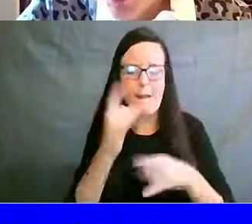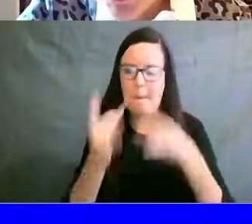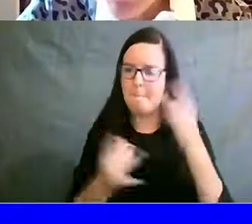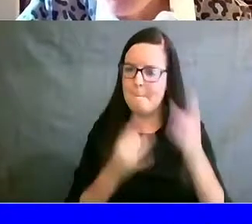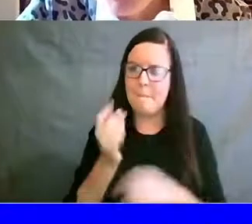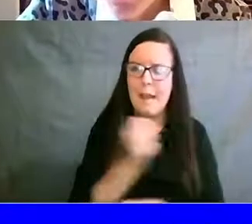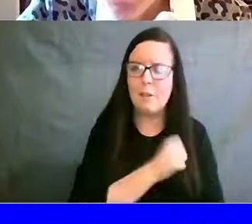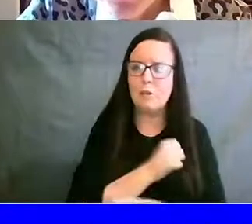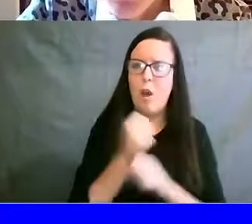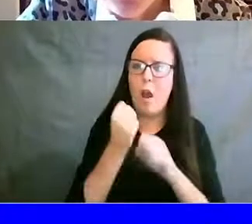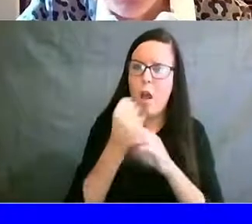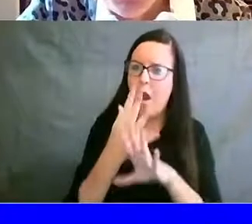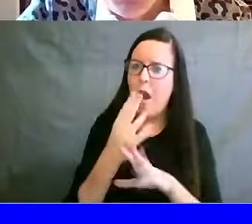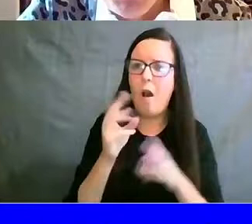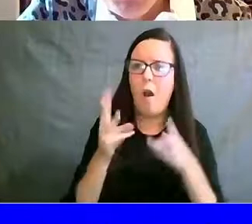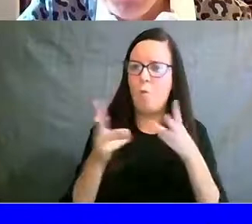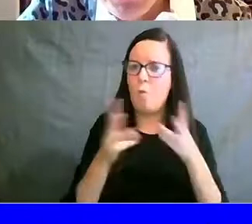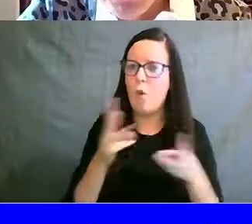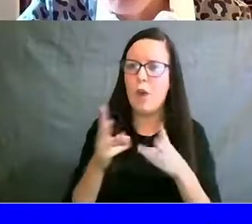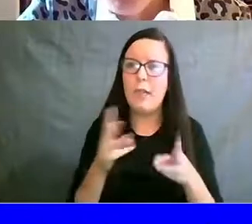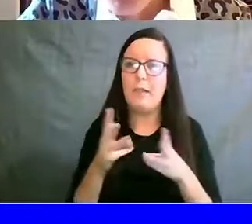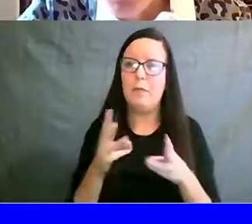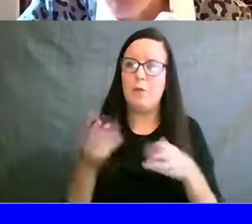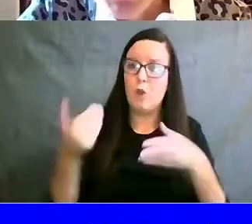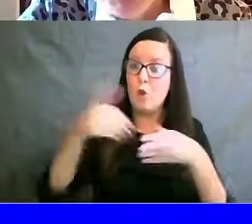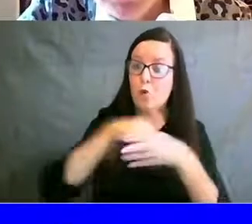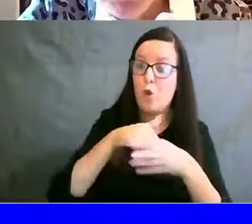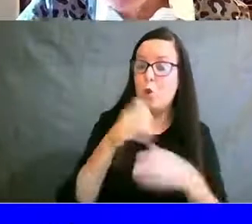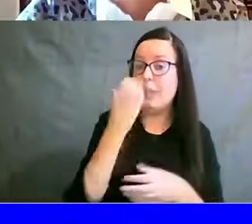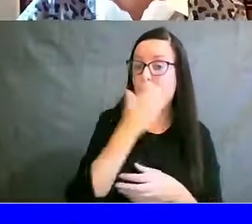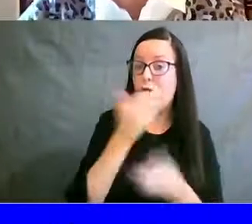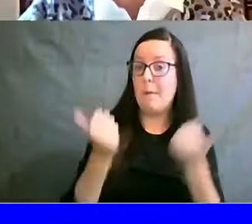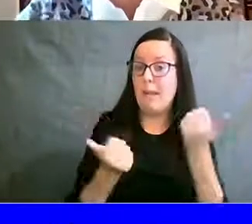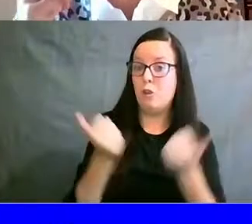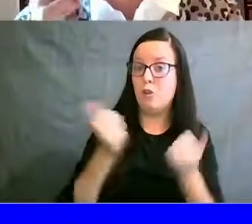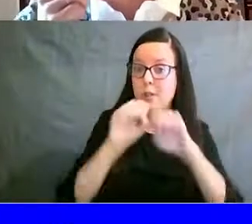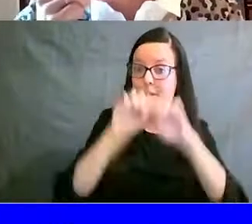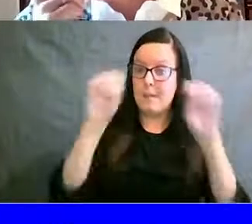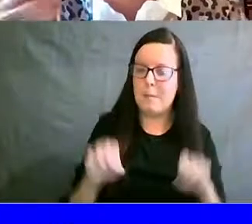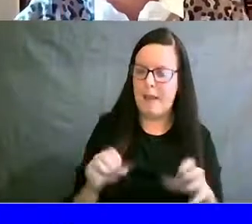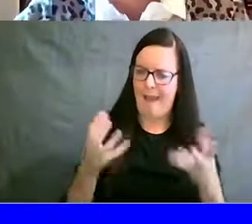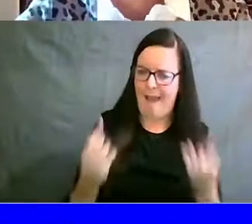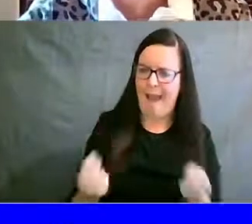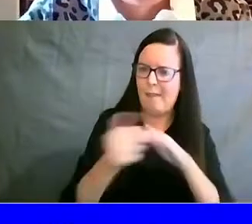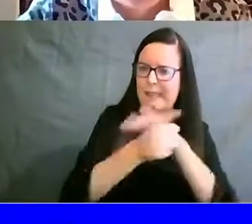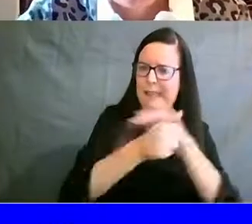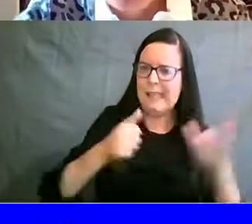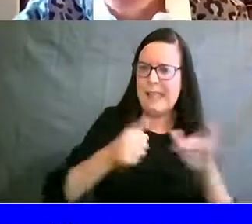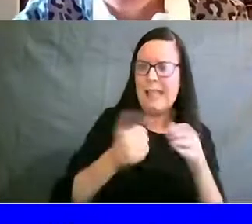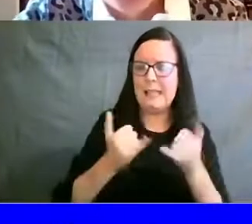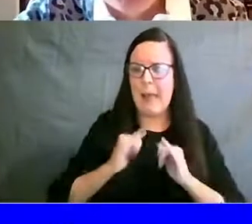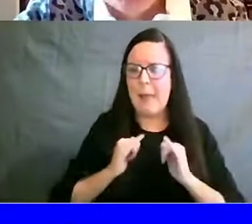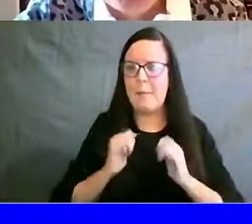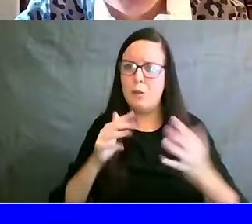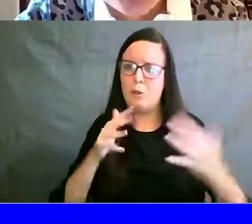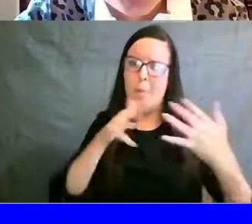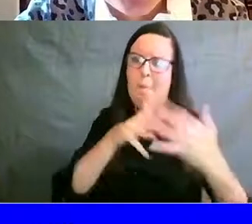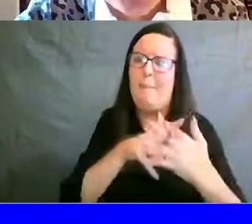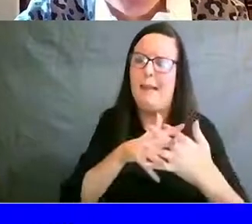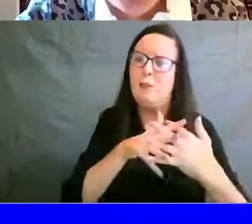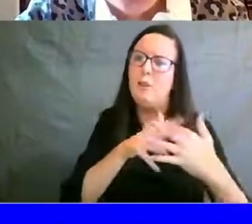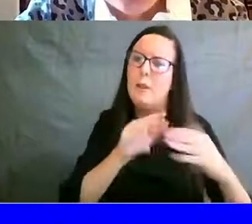working across many sectors, including criminal justice, are equipped to meet the needs of persons with disabilities in terms of